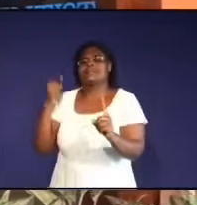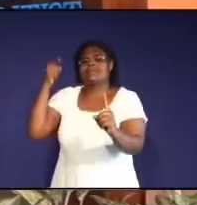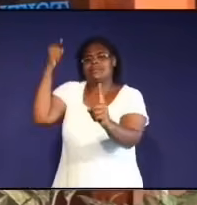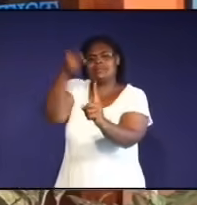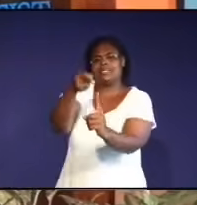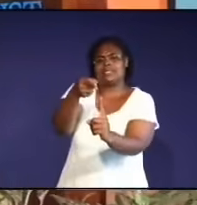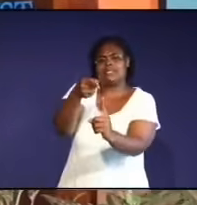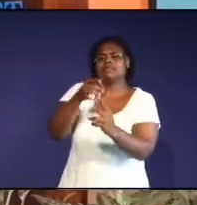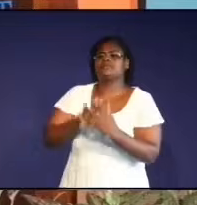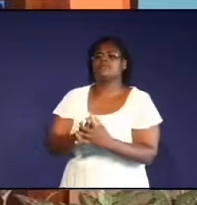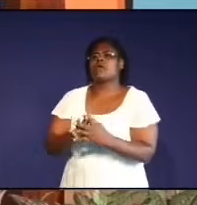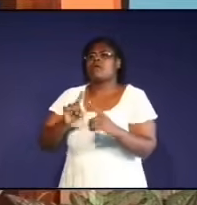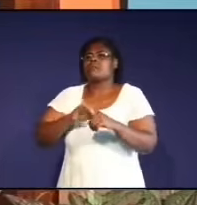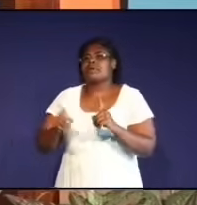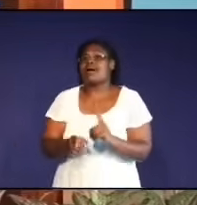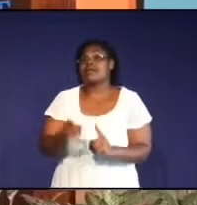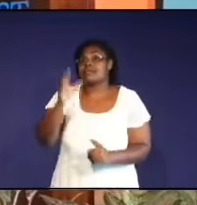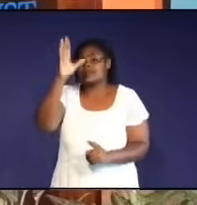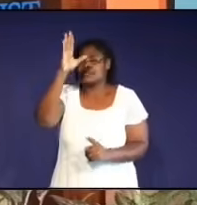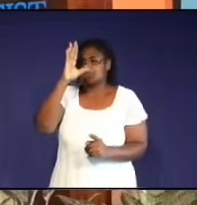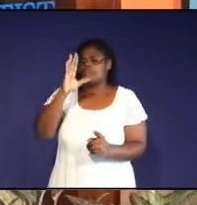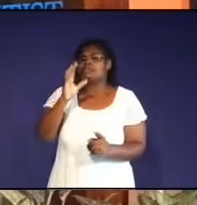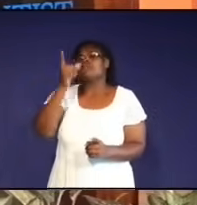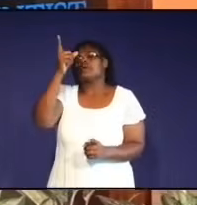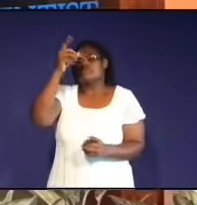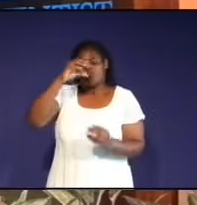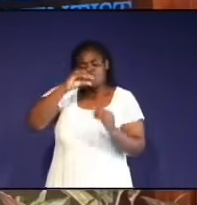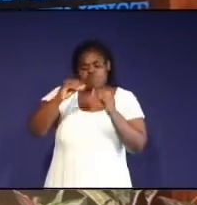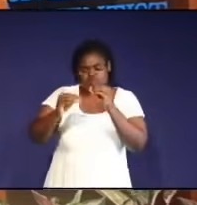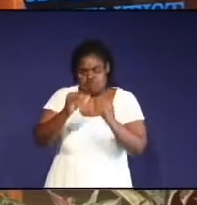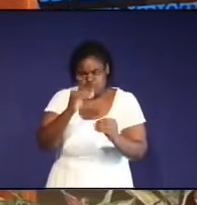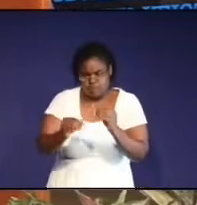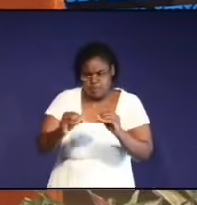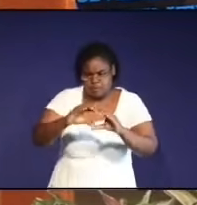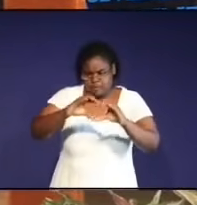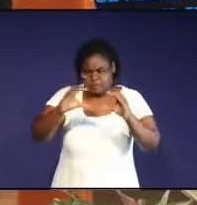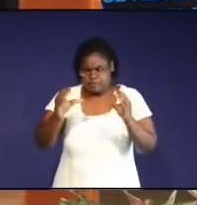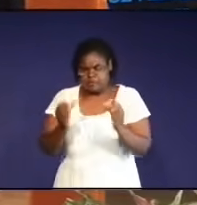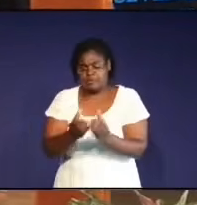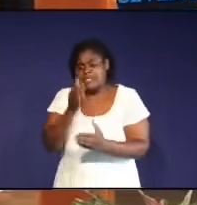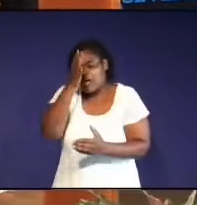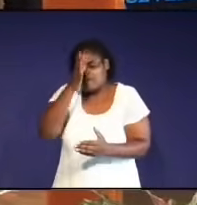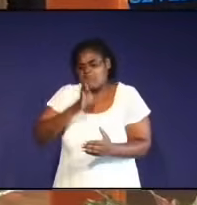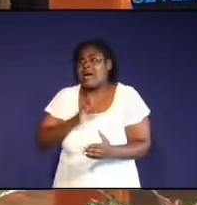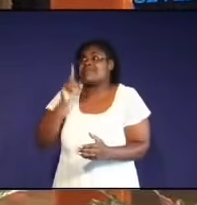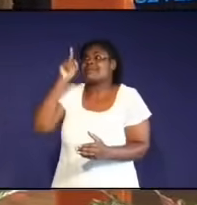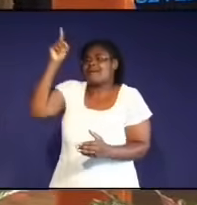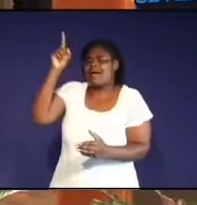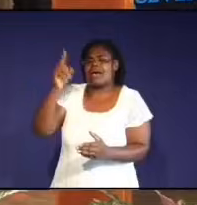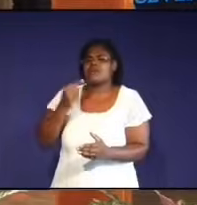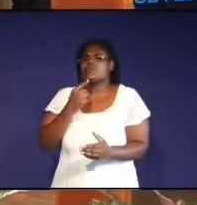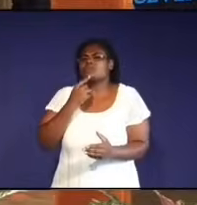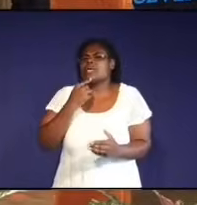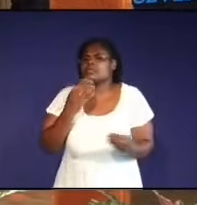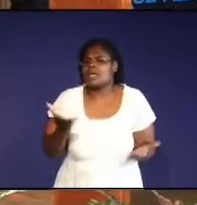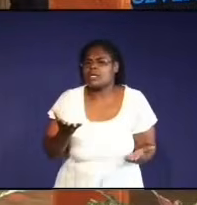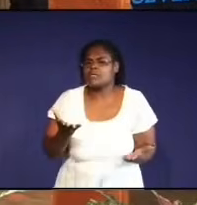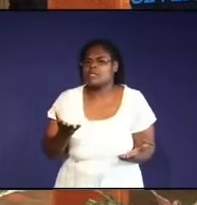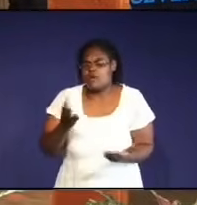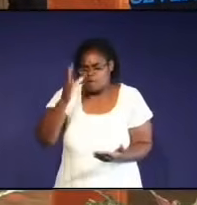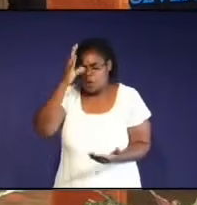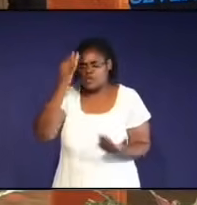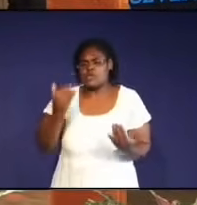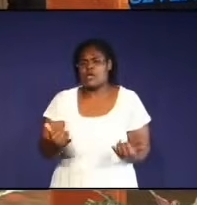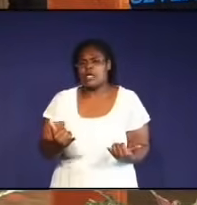until. Because the one who made man in his own likeness, he tells us, for this